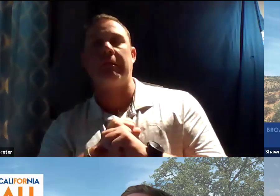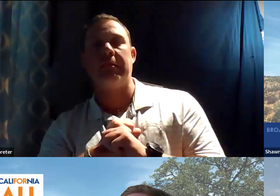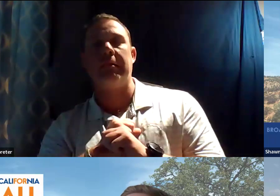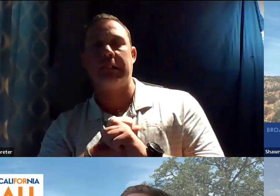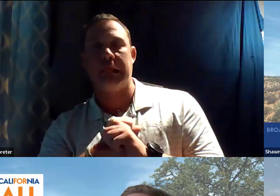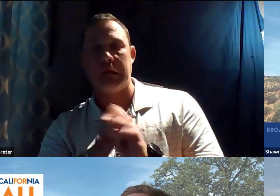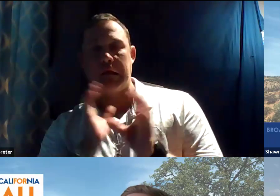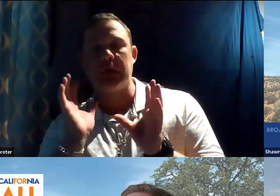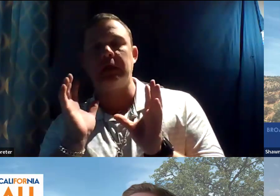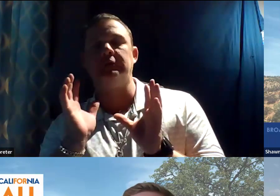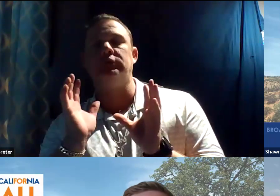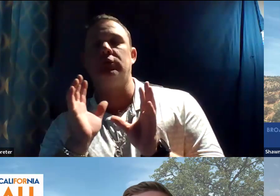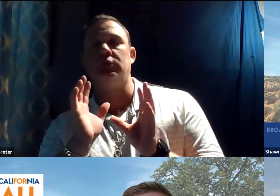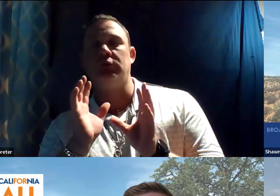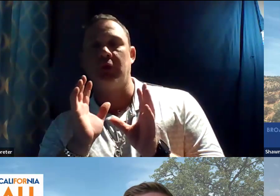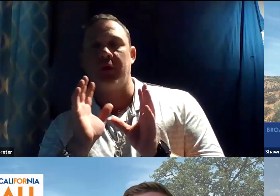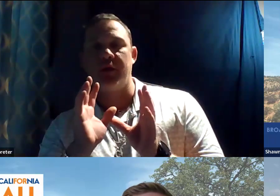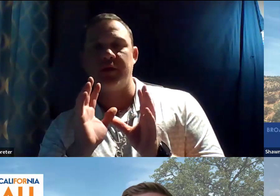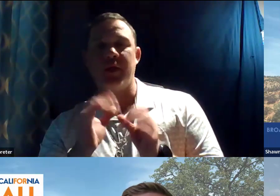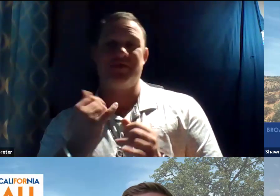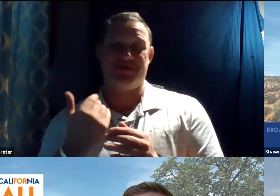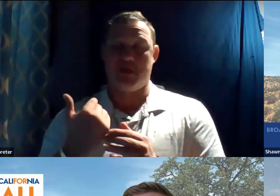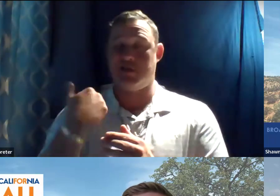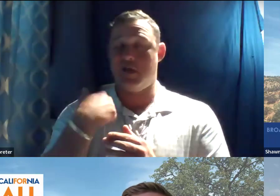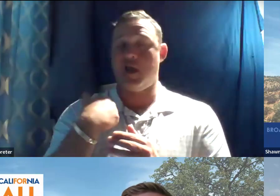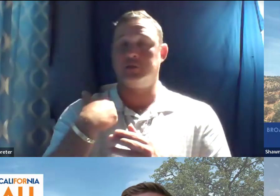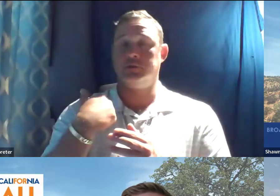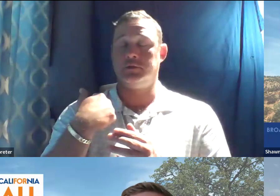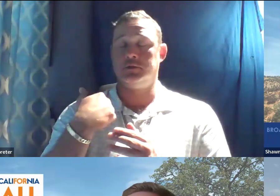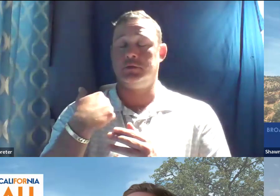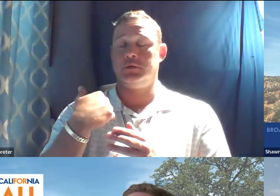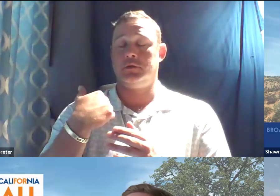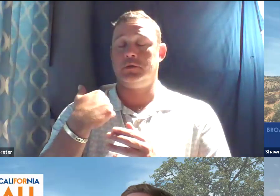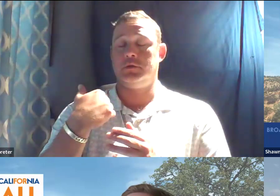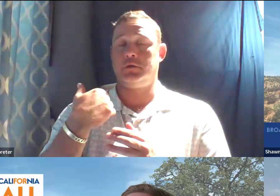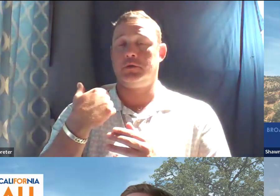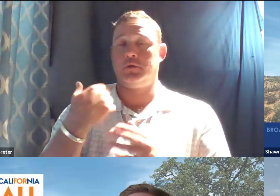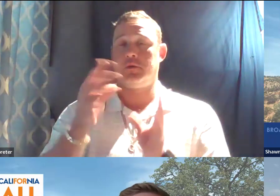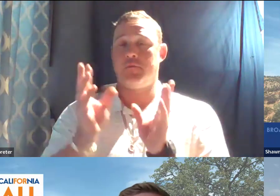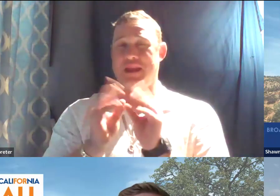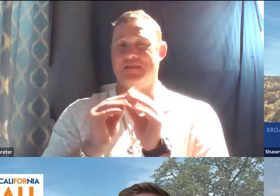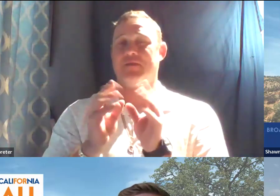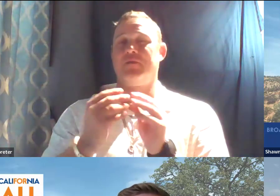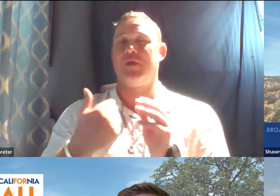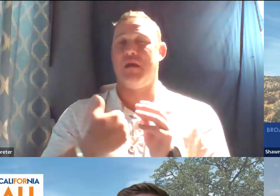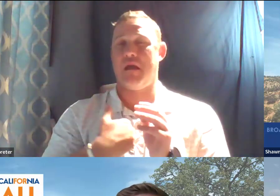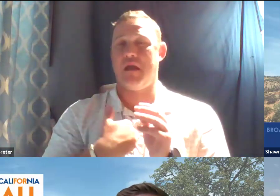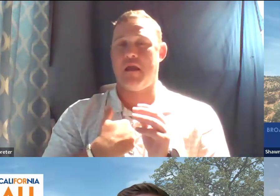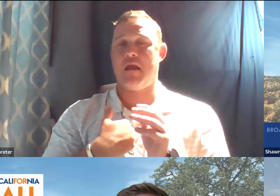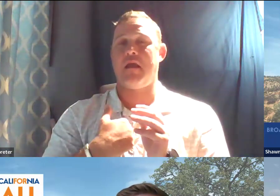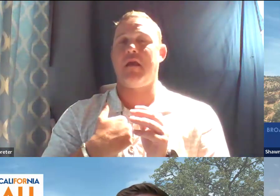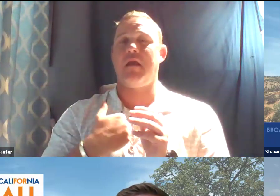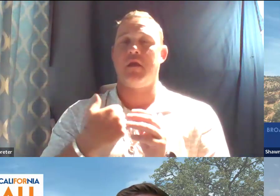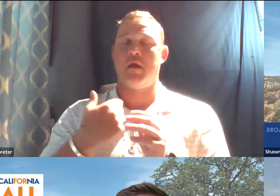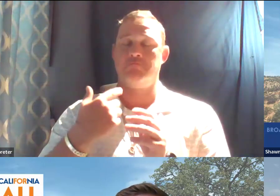that really at the last stakeholder briefing, there was you know, a hearty kind of